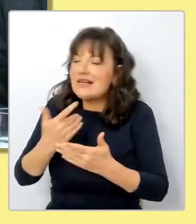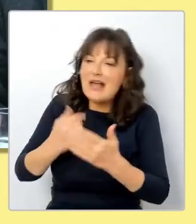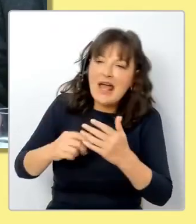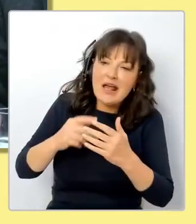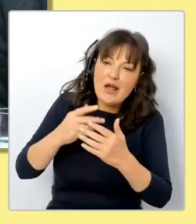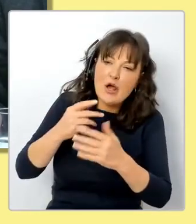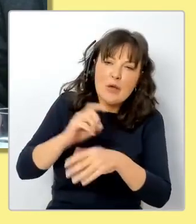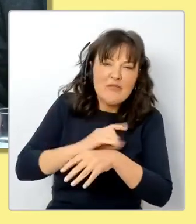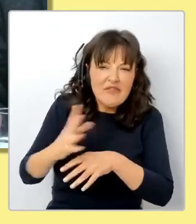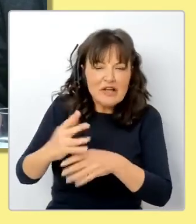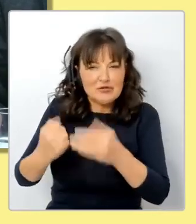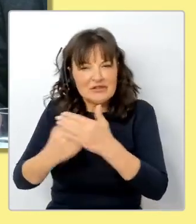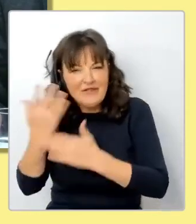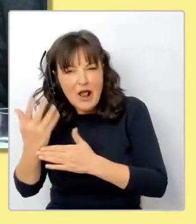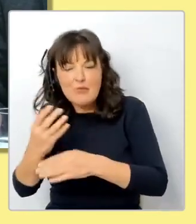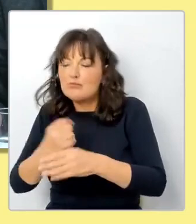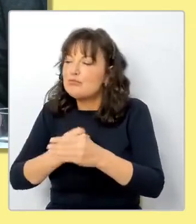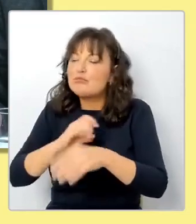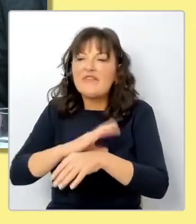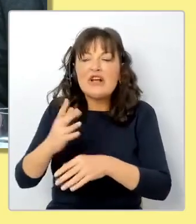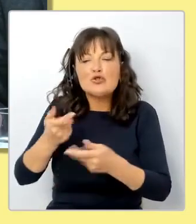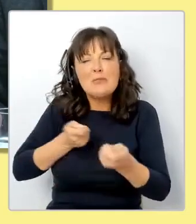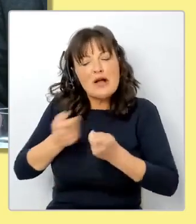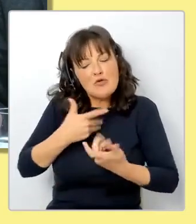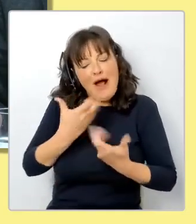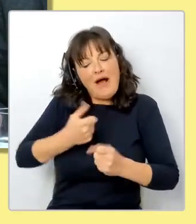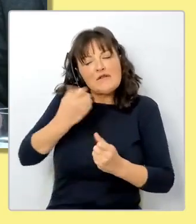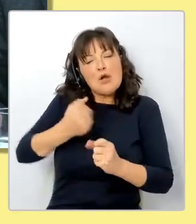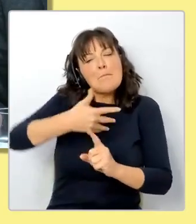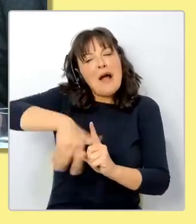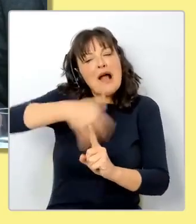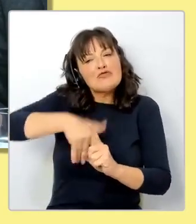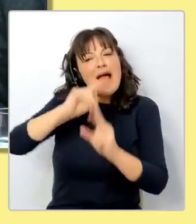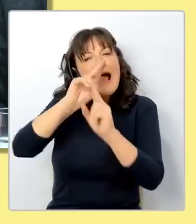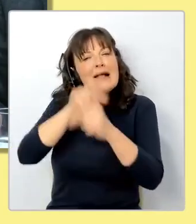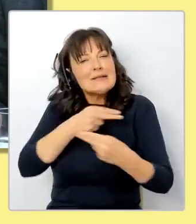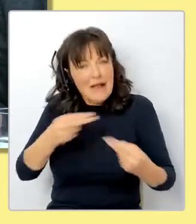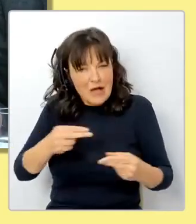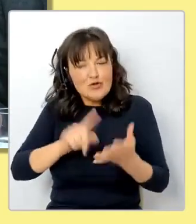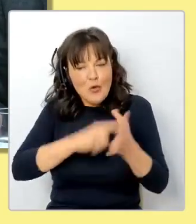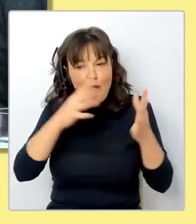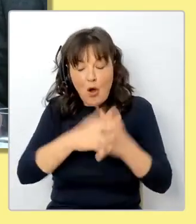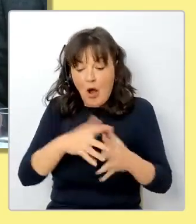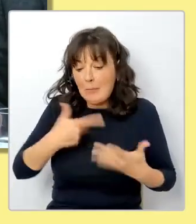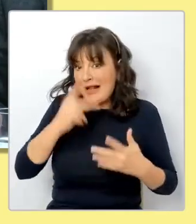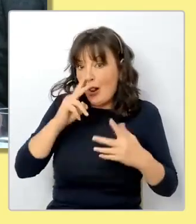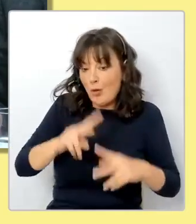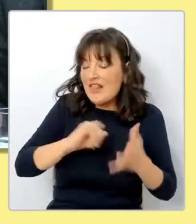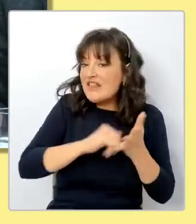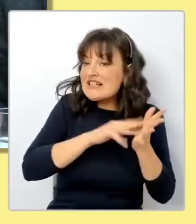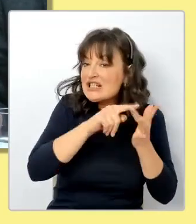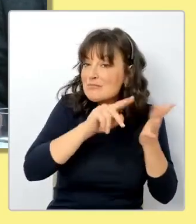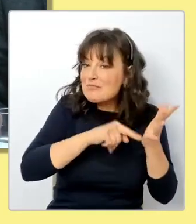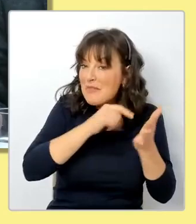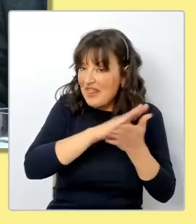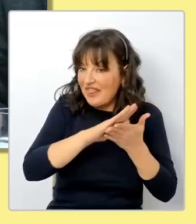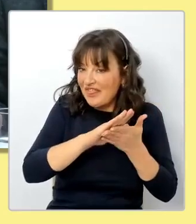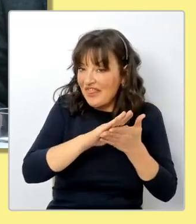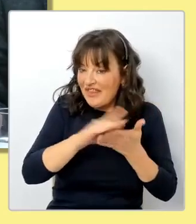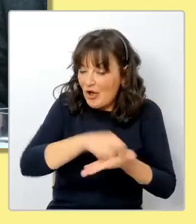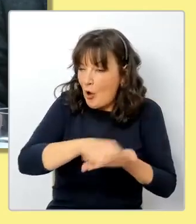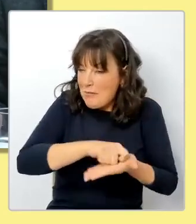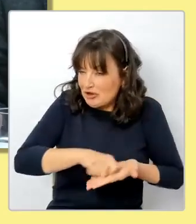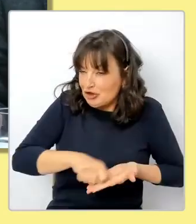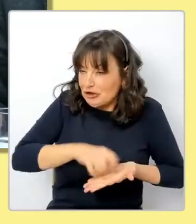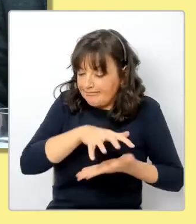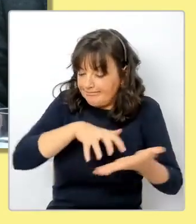studies behind me when I say this. I also looked at the Smith Commission again yesterday, And the only thing written down on this